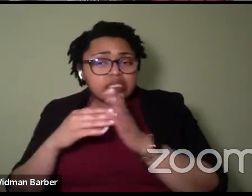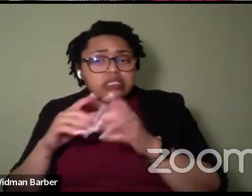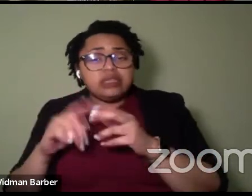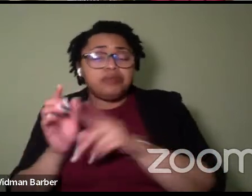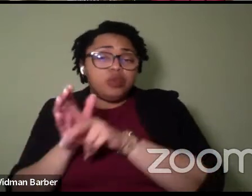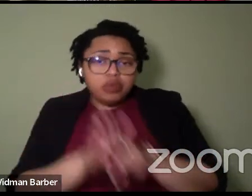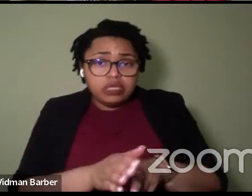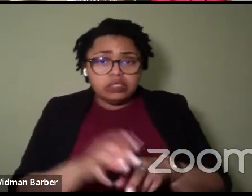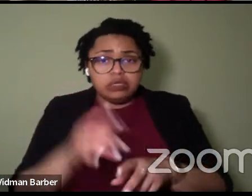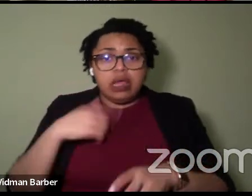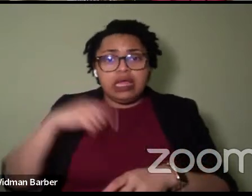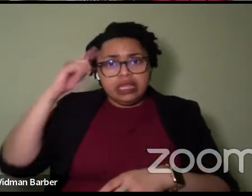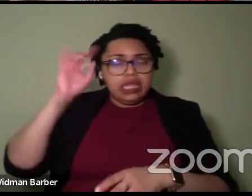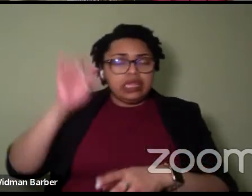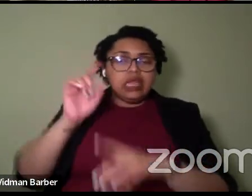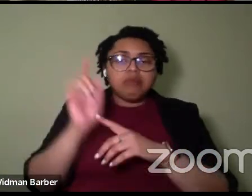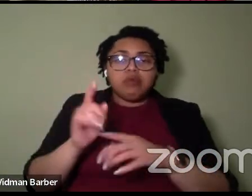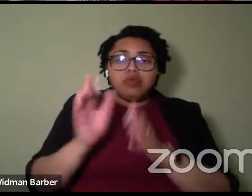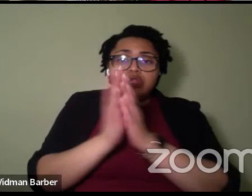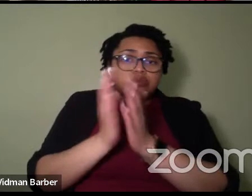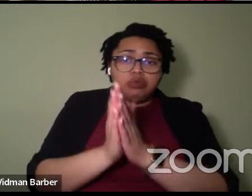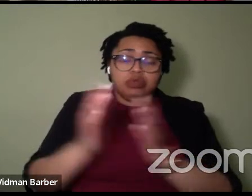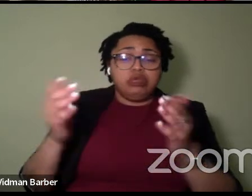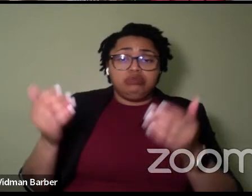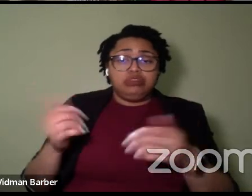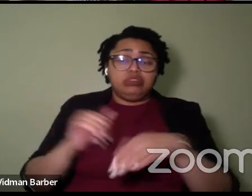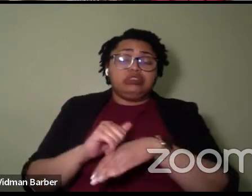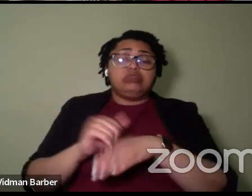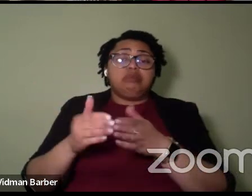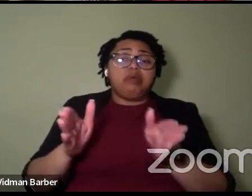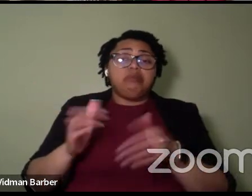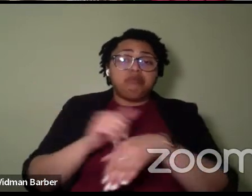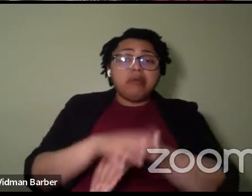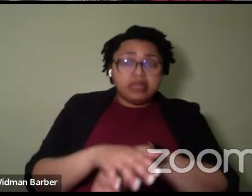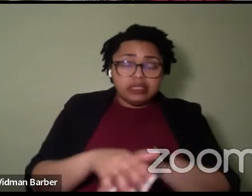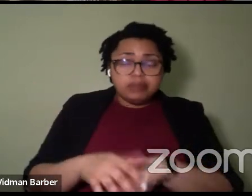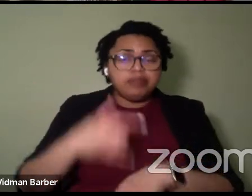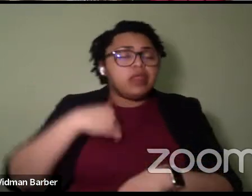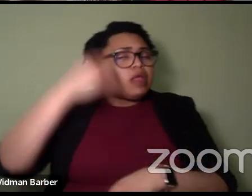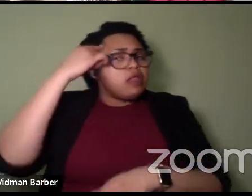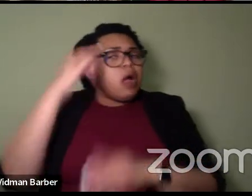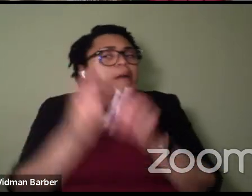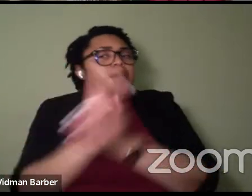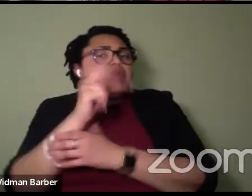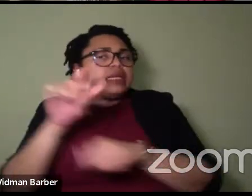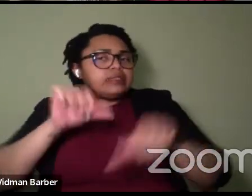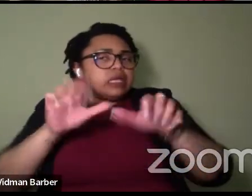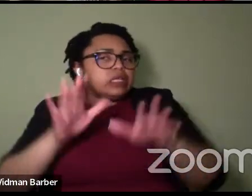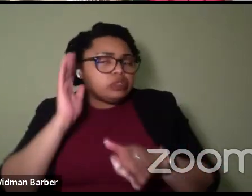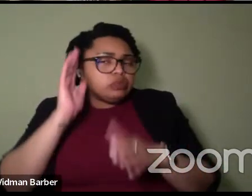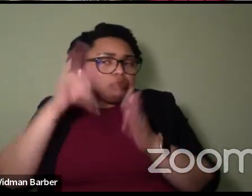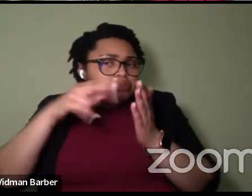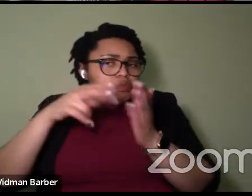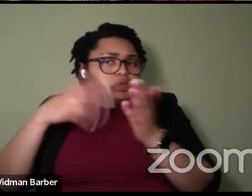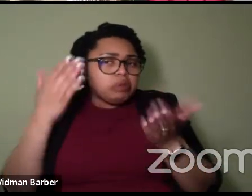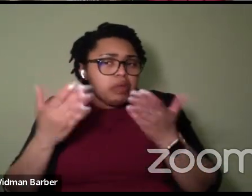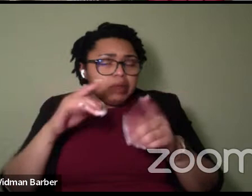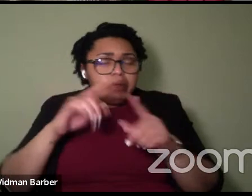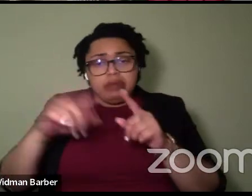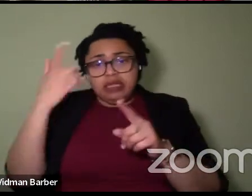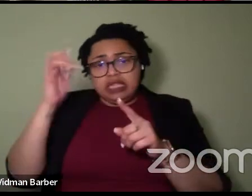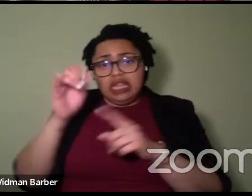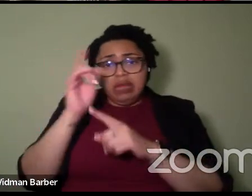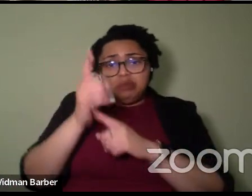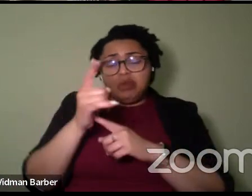the book came out. And when I wrote the book, I thought plant scientists would read it. But because of this moment and an increased awareness, it gave